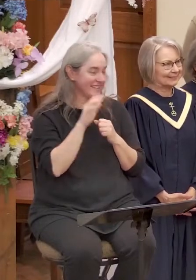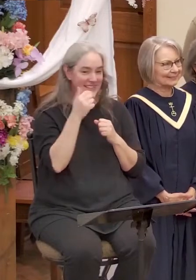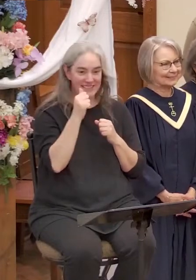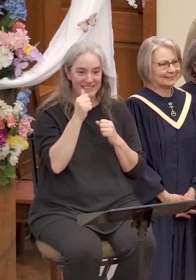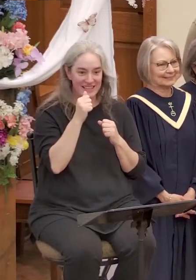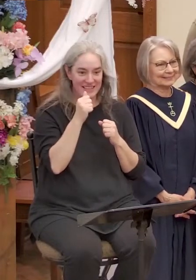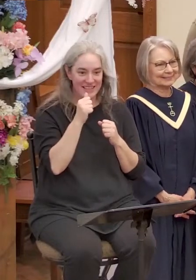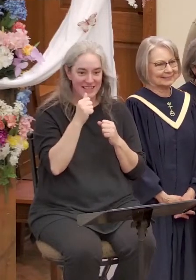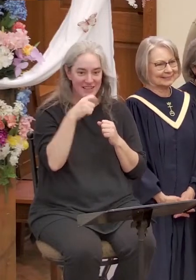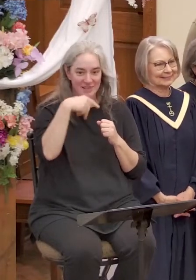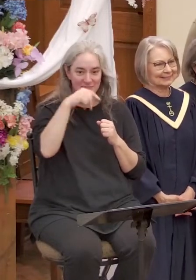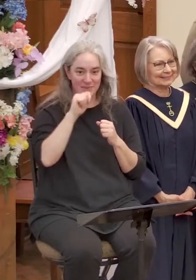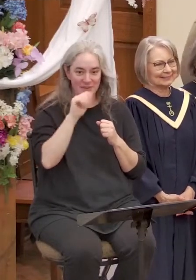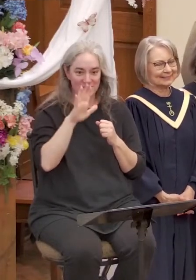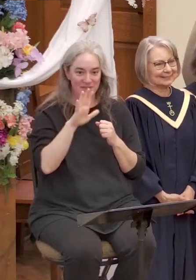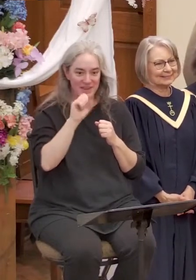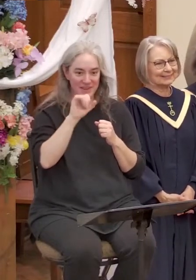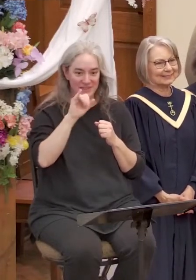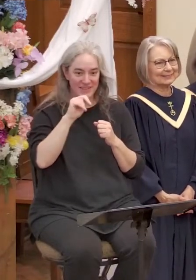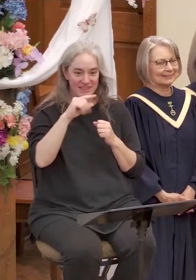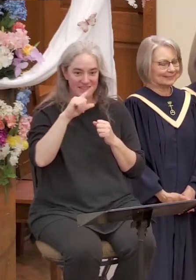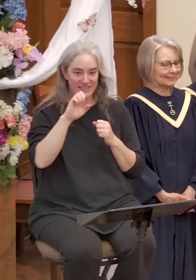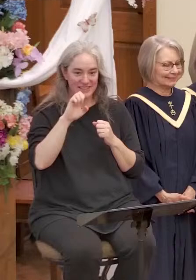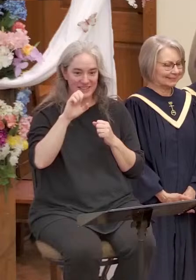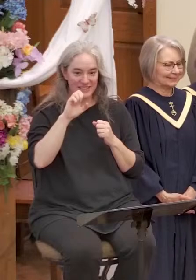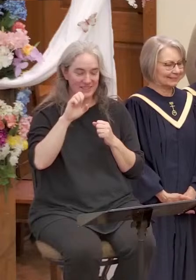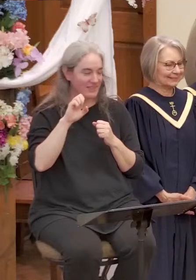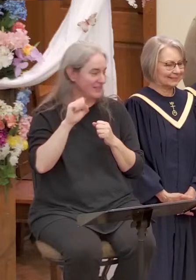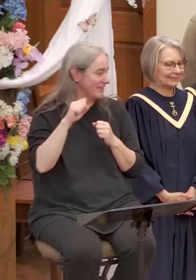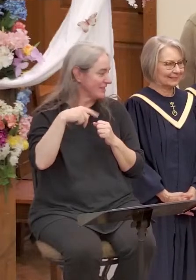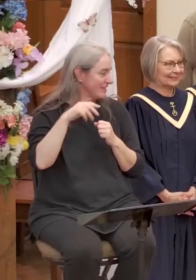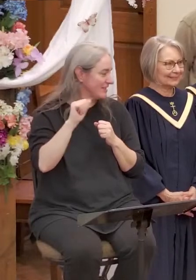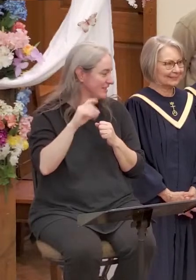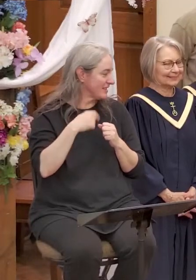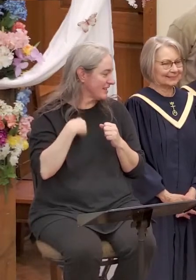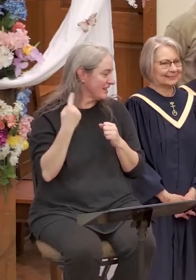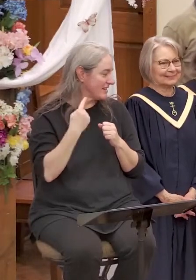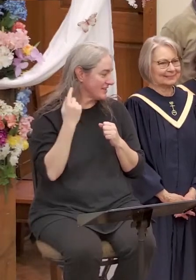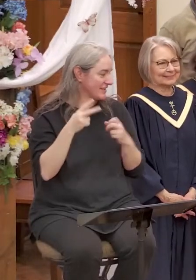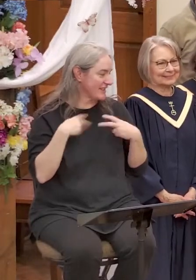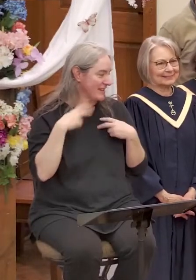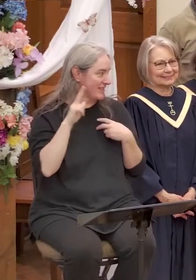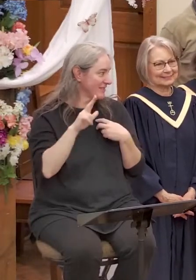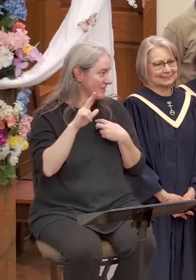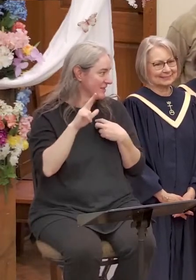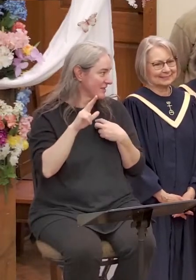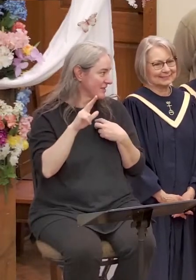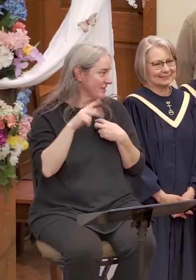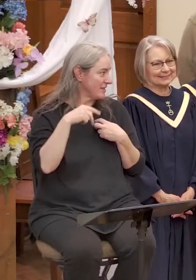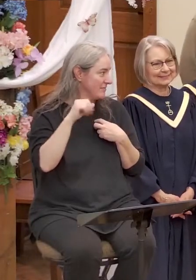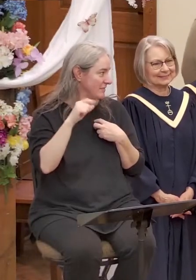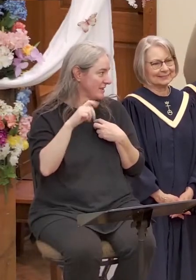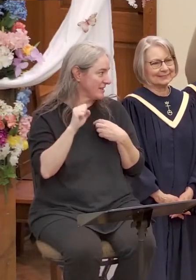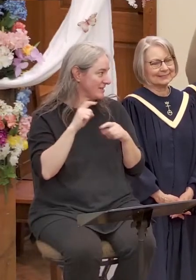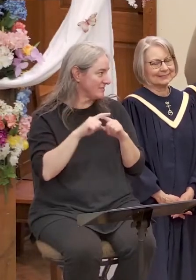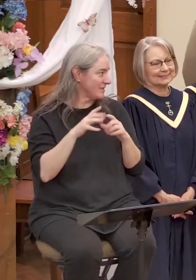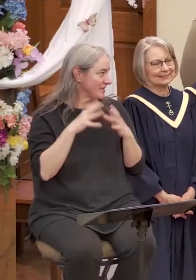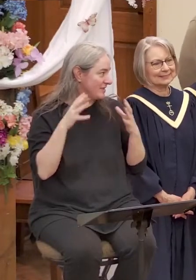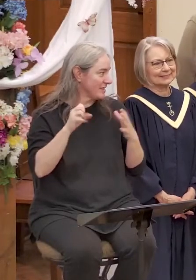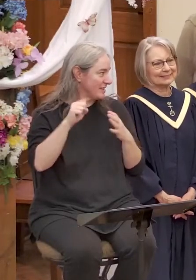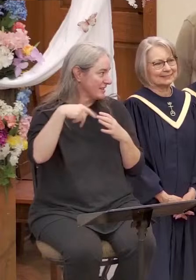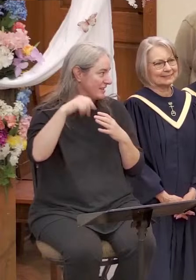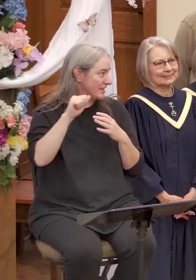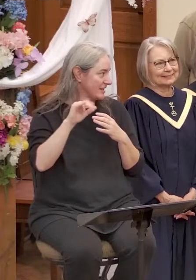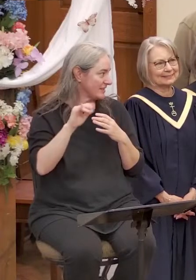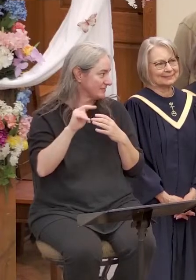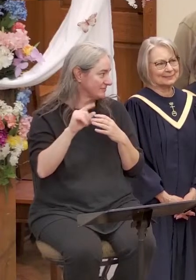10-point font, single-spaced, on 3 pages. So I only have 3 pages, but there's lots of spacing. And so, but I